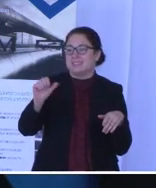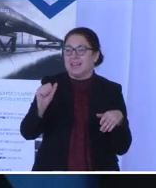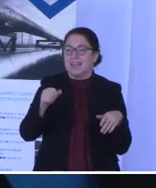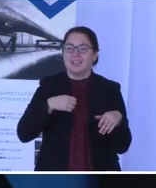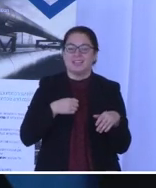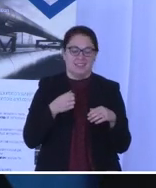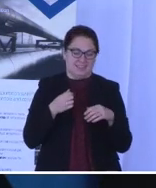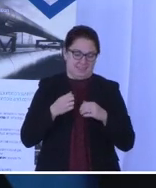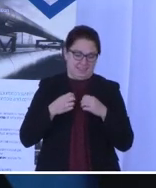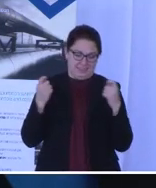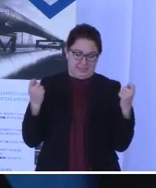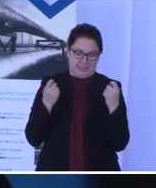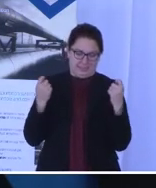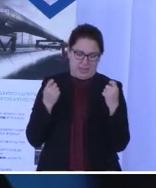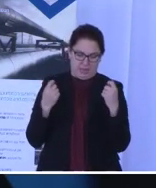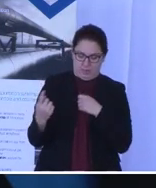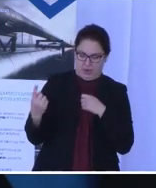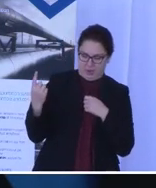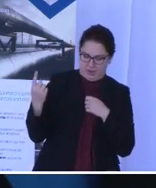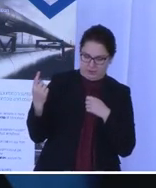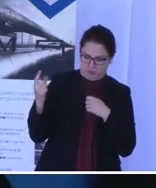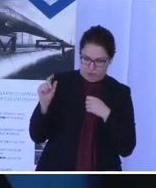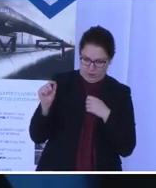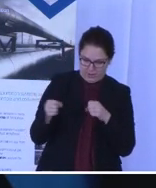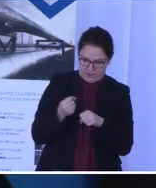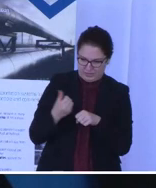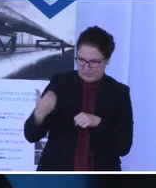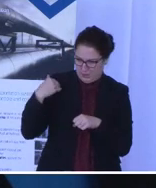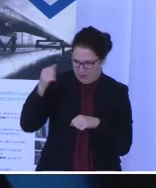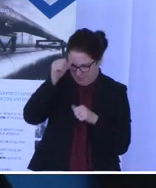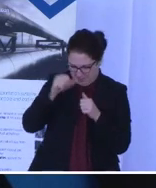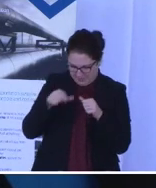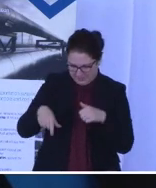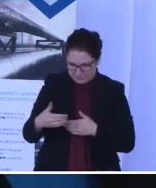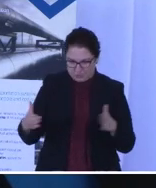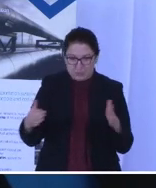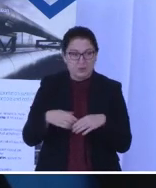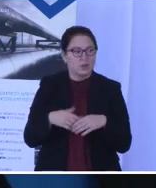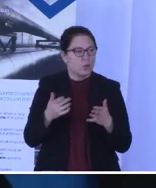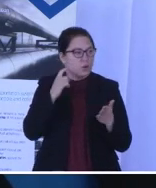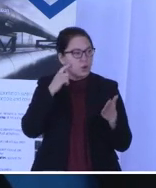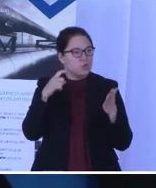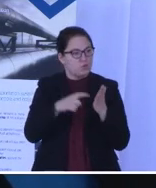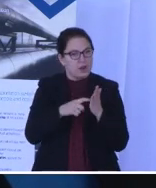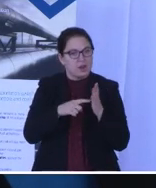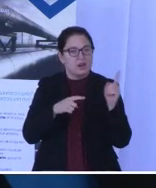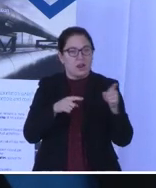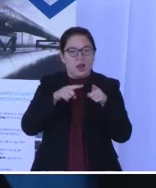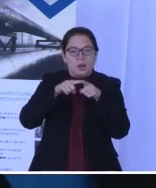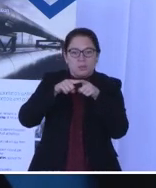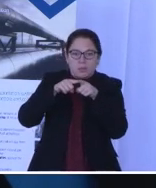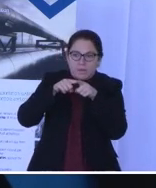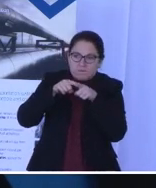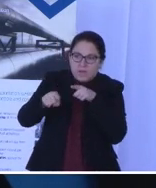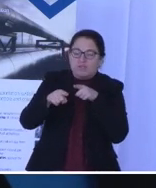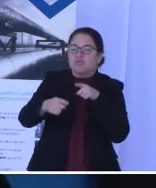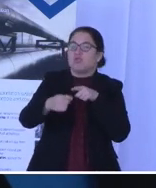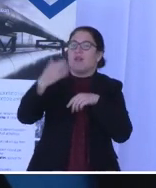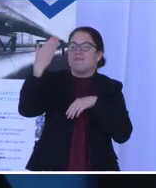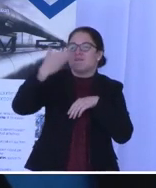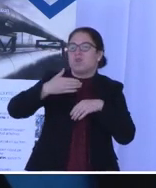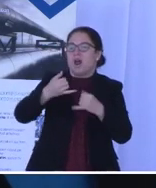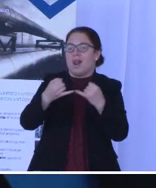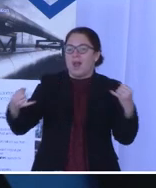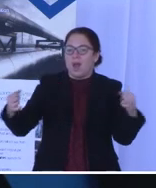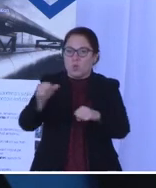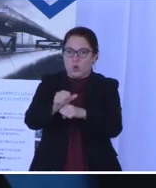ago in this very room. I want to begin by recognizing our talented and professional frontline workforce members who